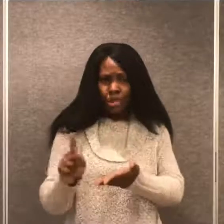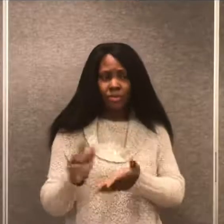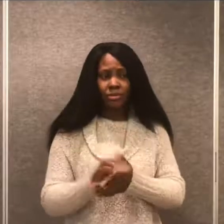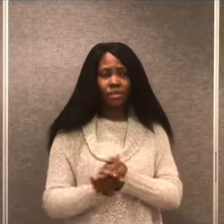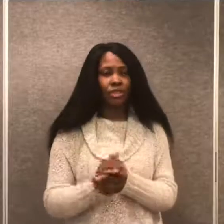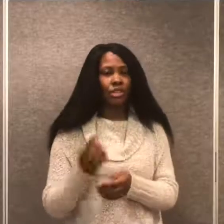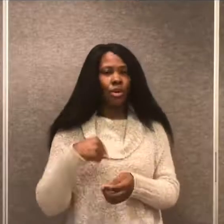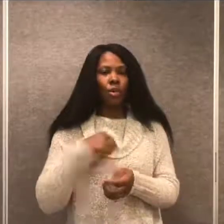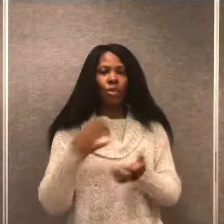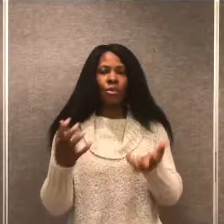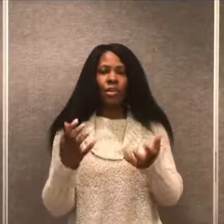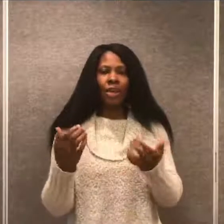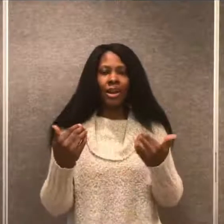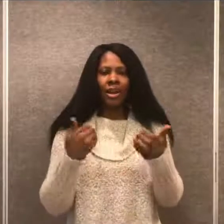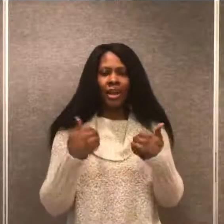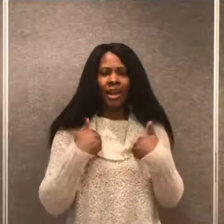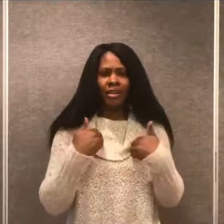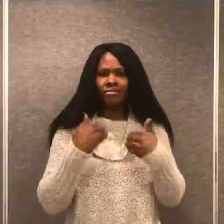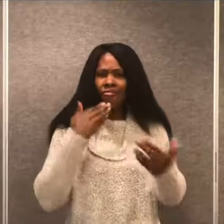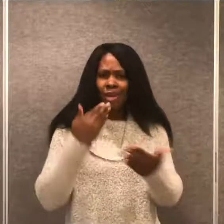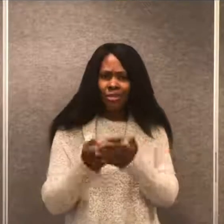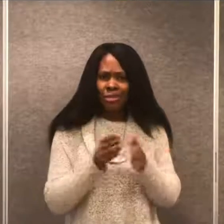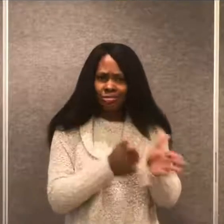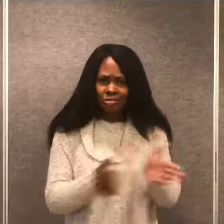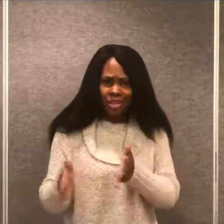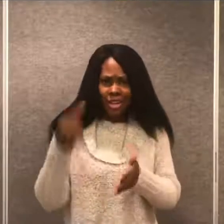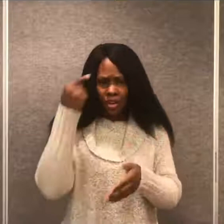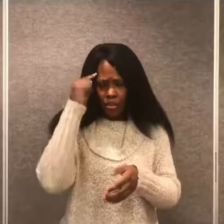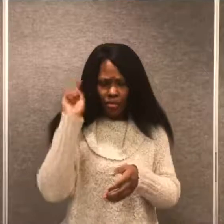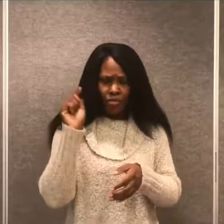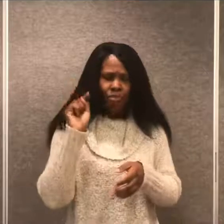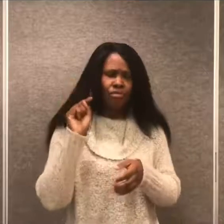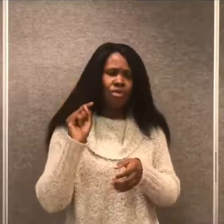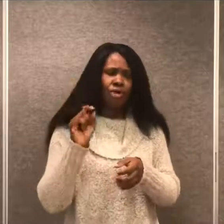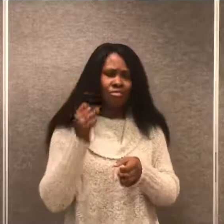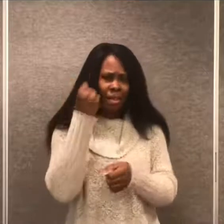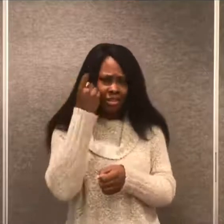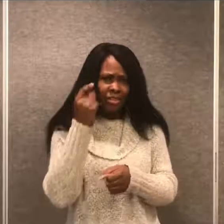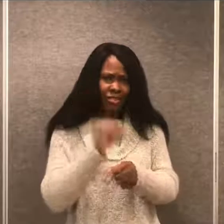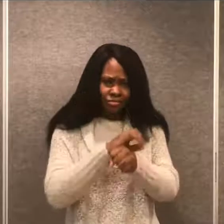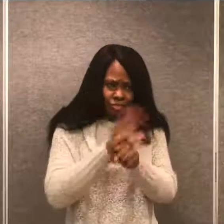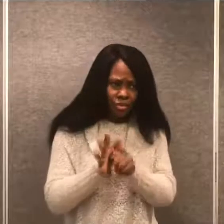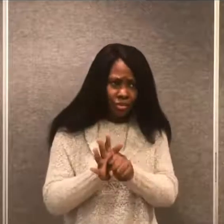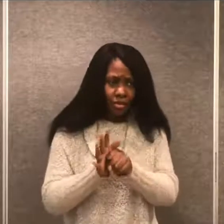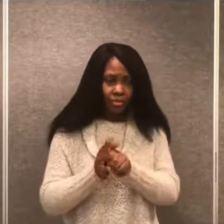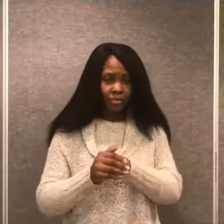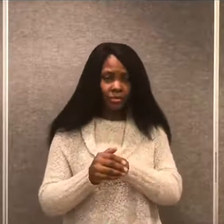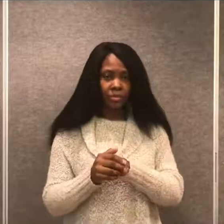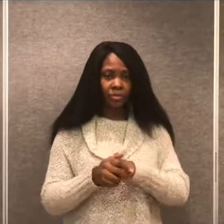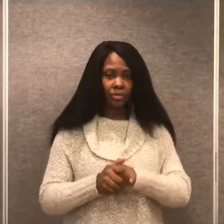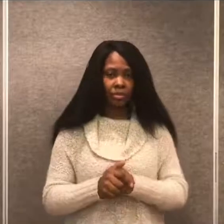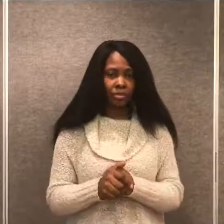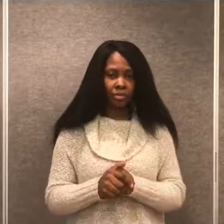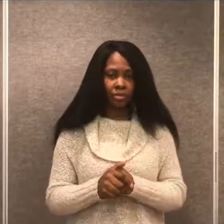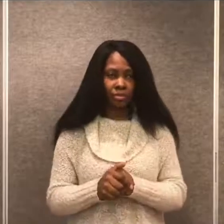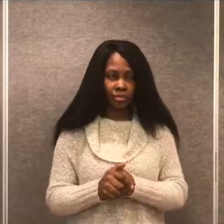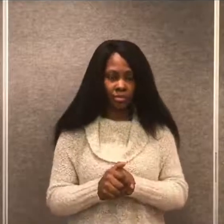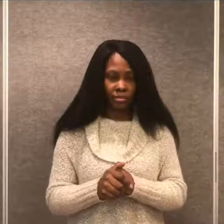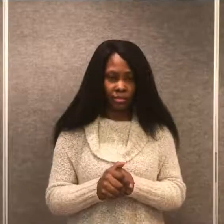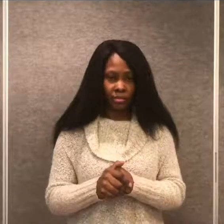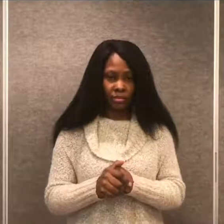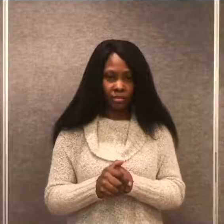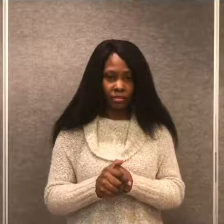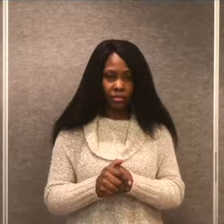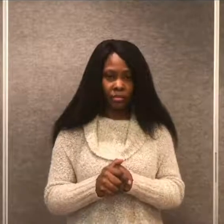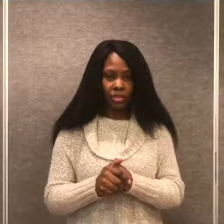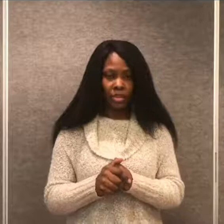tracing plan, which we've been doing. We have had minimal positive cases in our district, but most of the positive cases that have been coming in our district is really because of